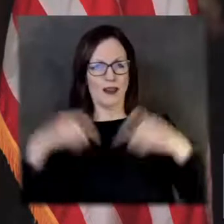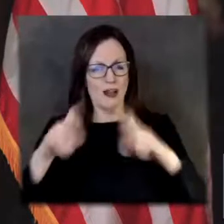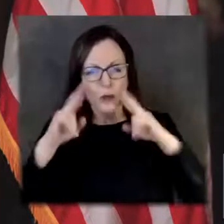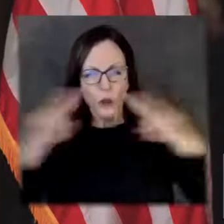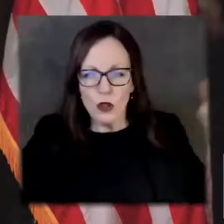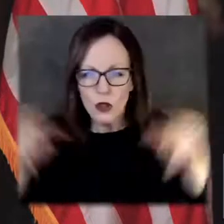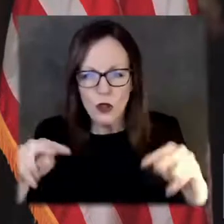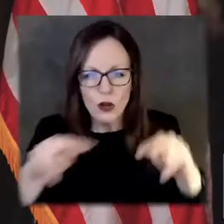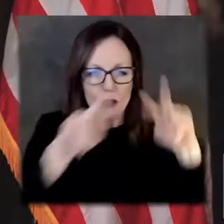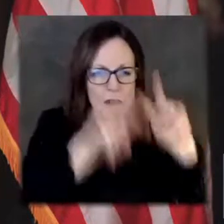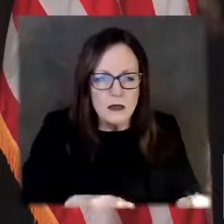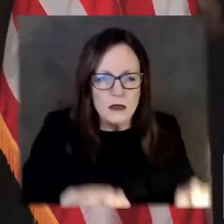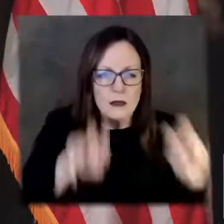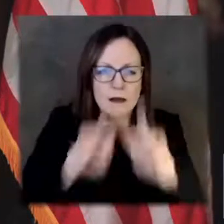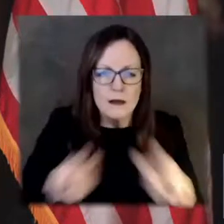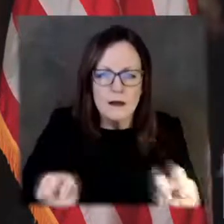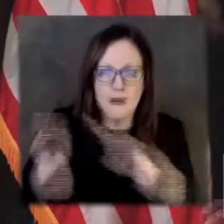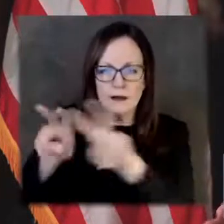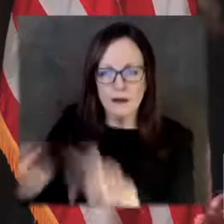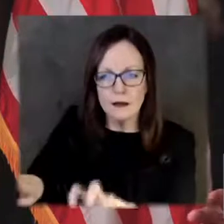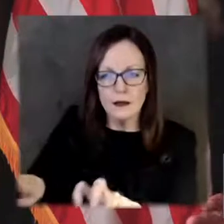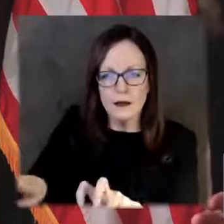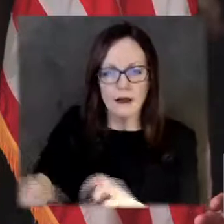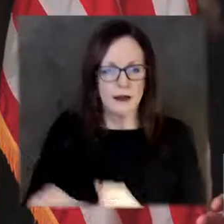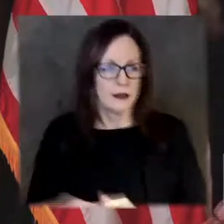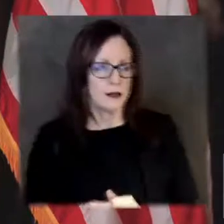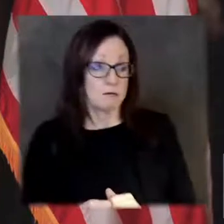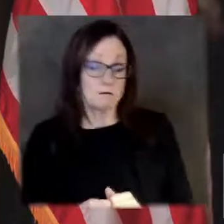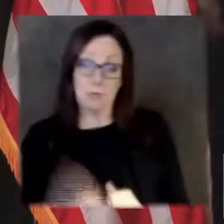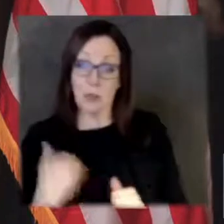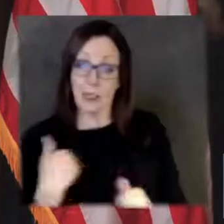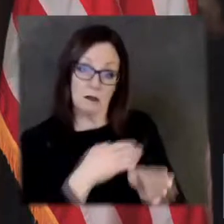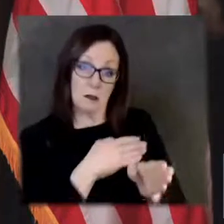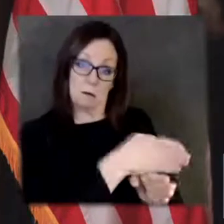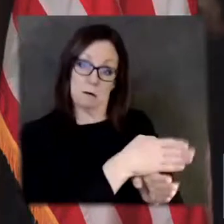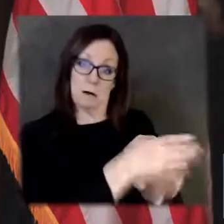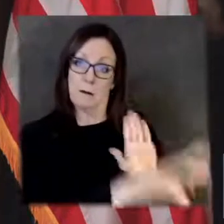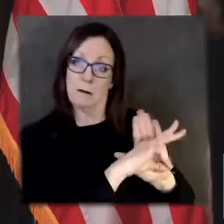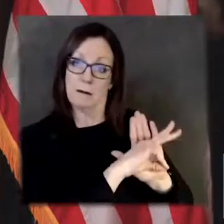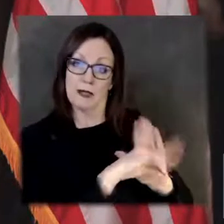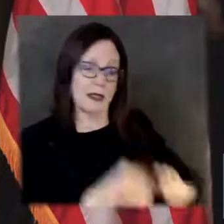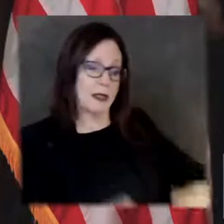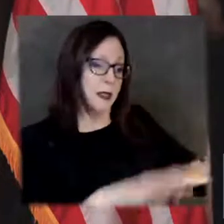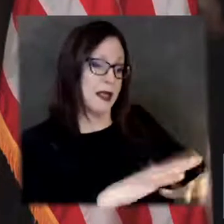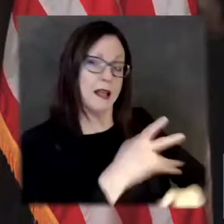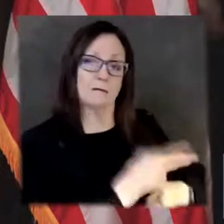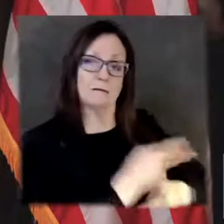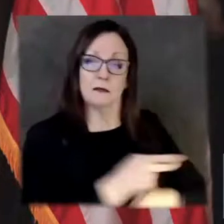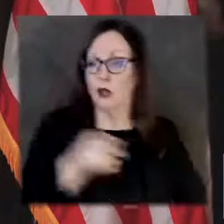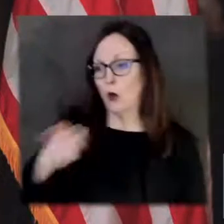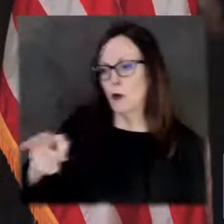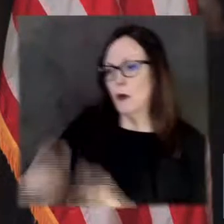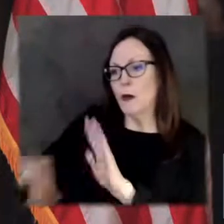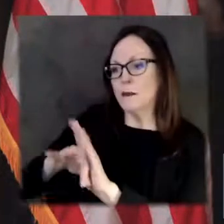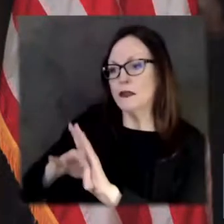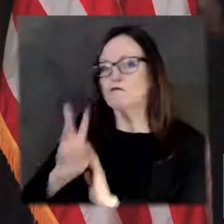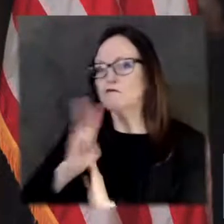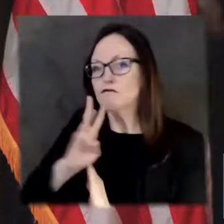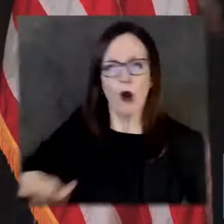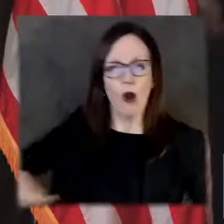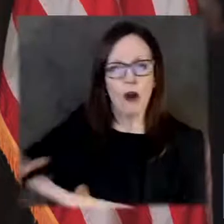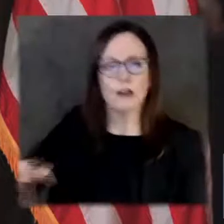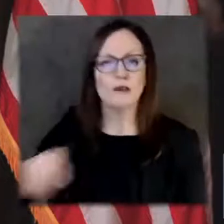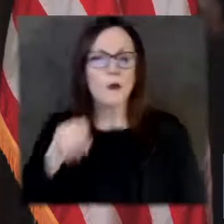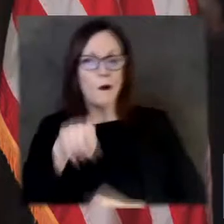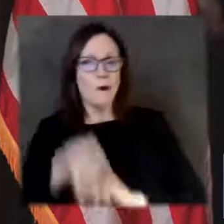between mitigating climate change and protecting our environment and good-paying jobs and economic development. And